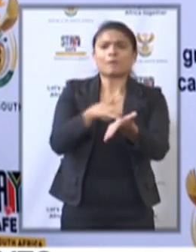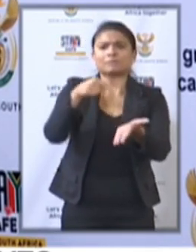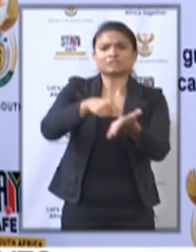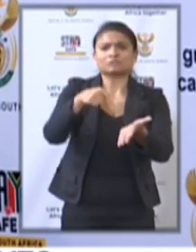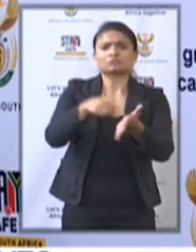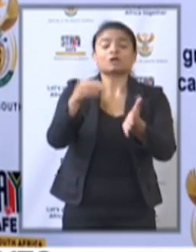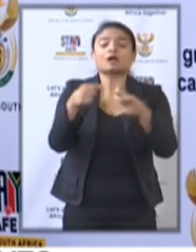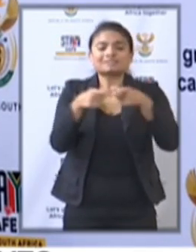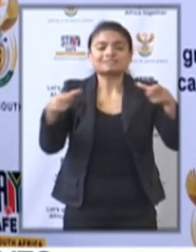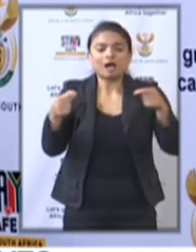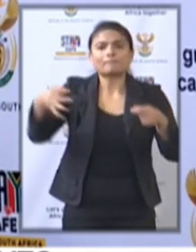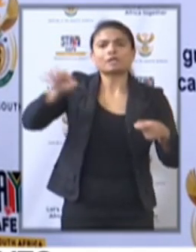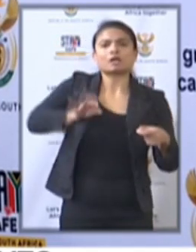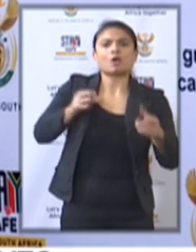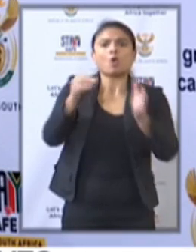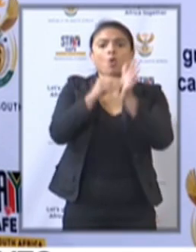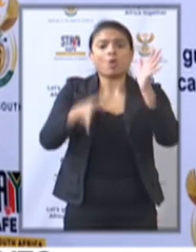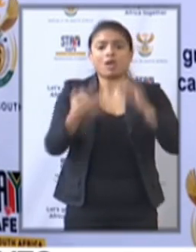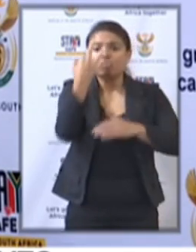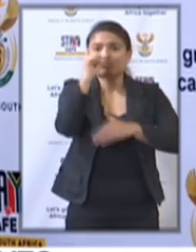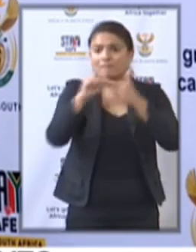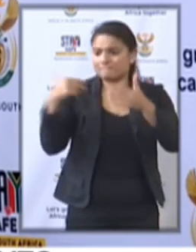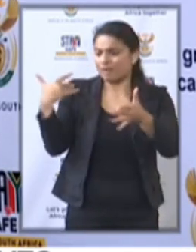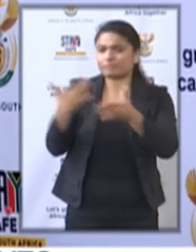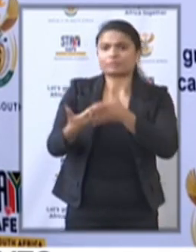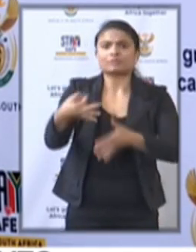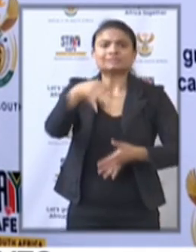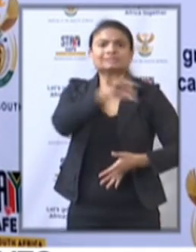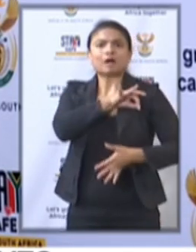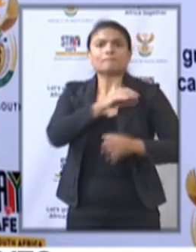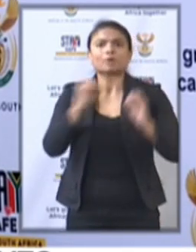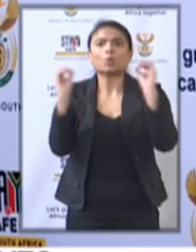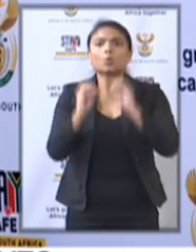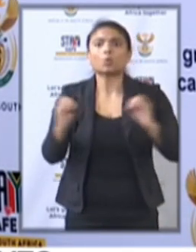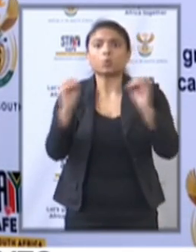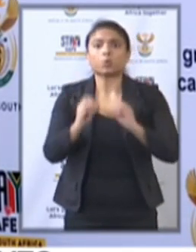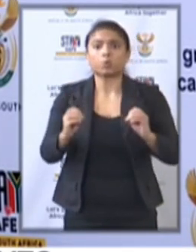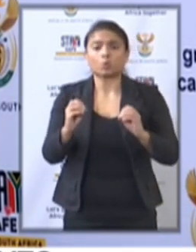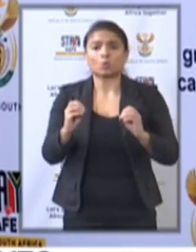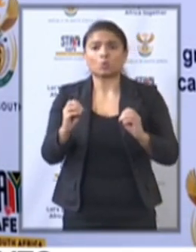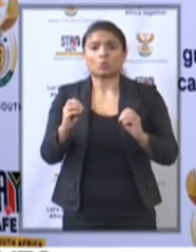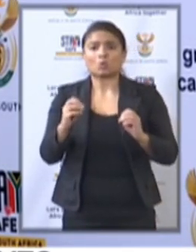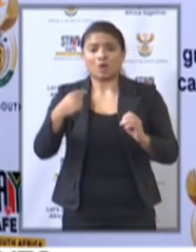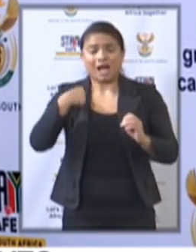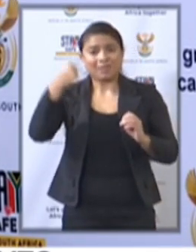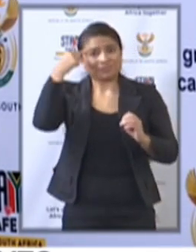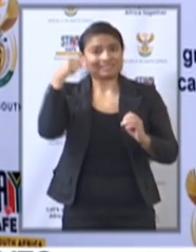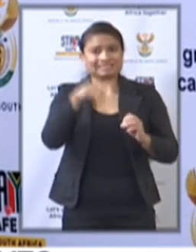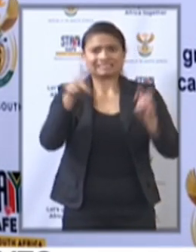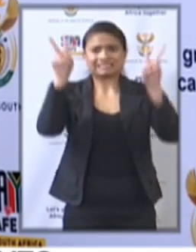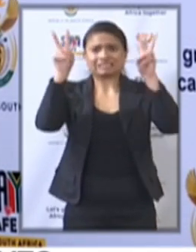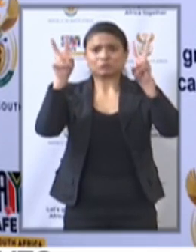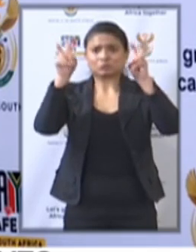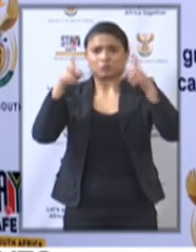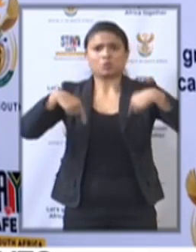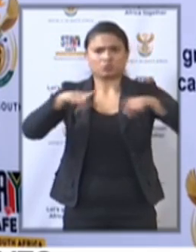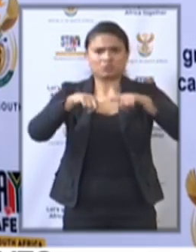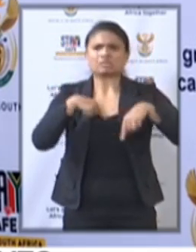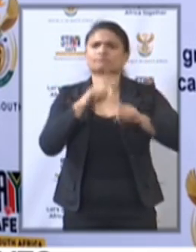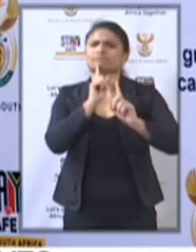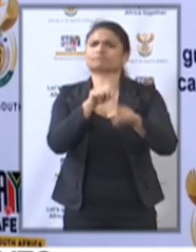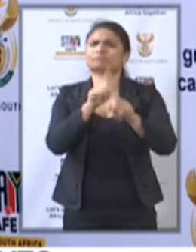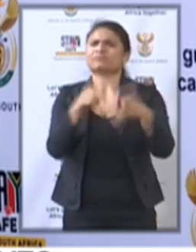months. I think this issue we have been reporting on for the past 3